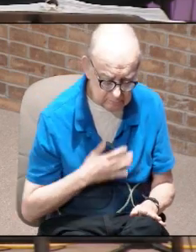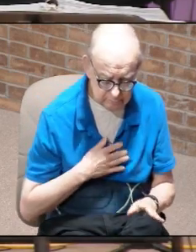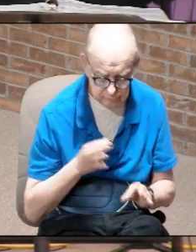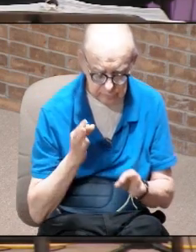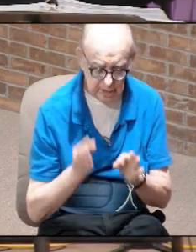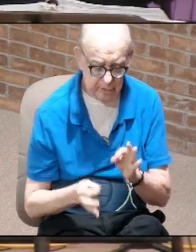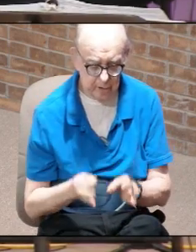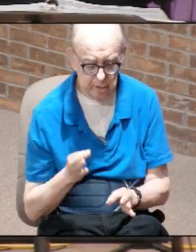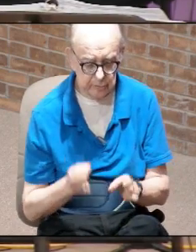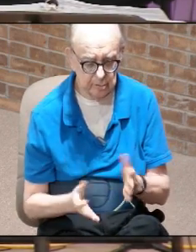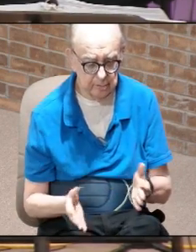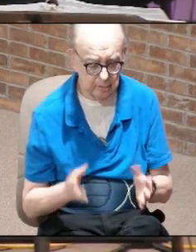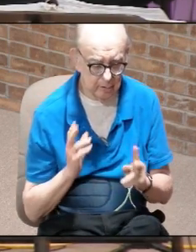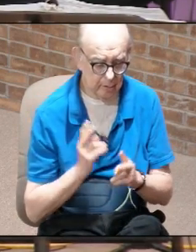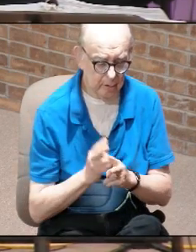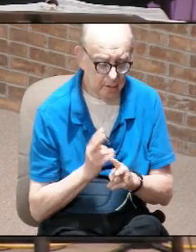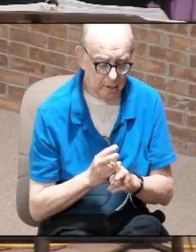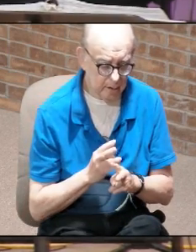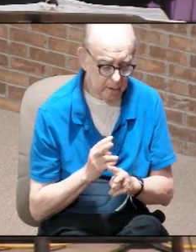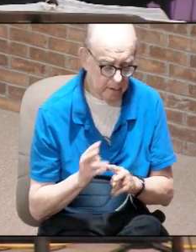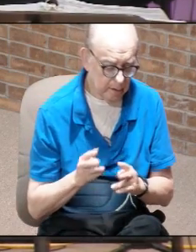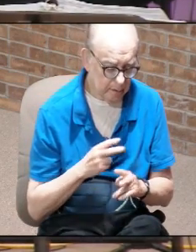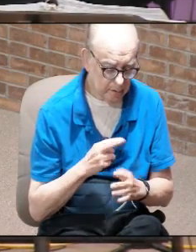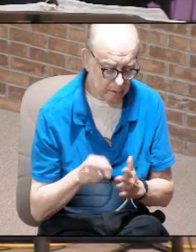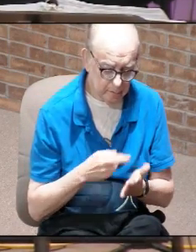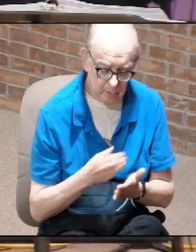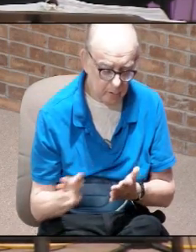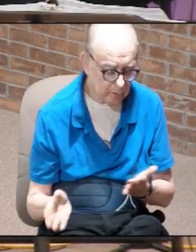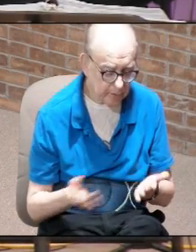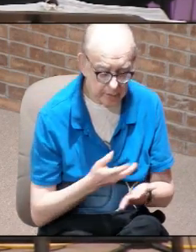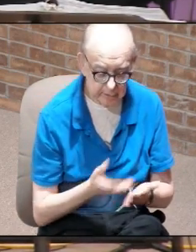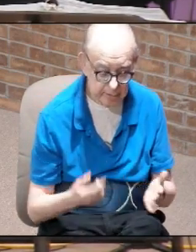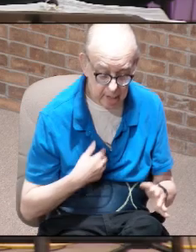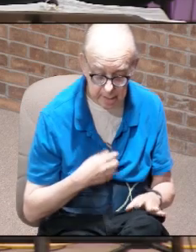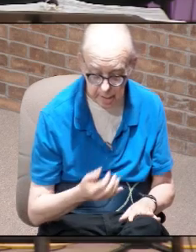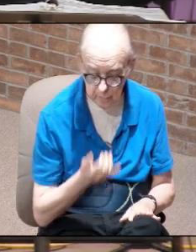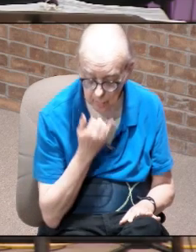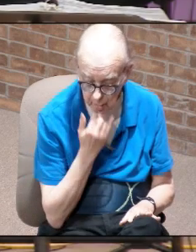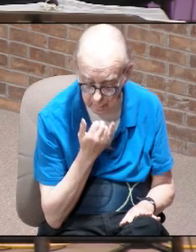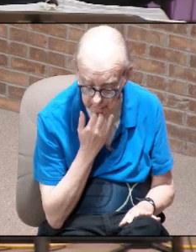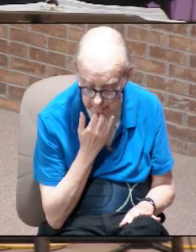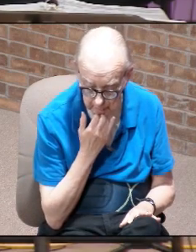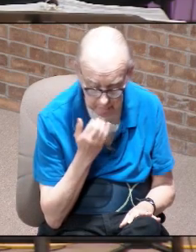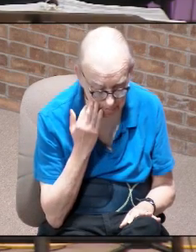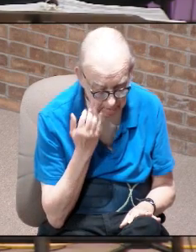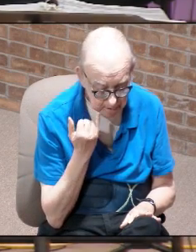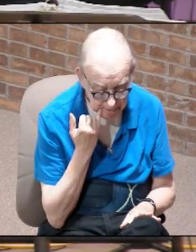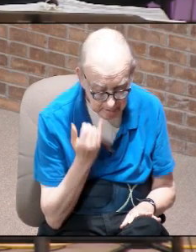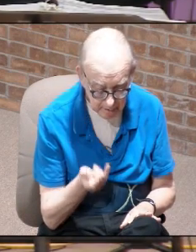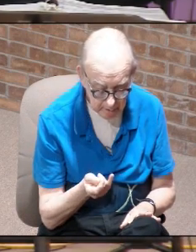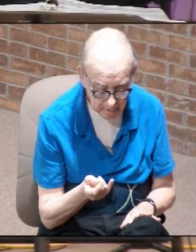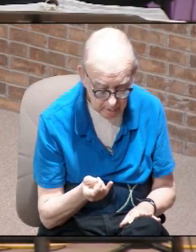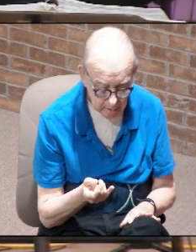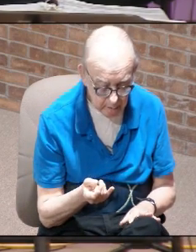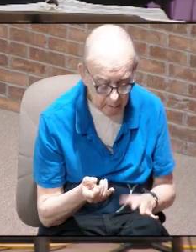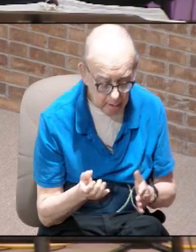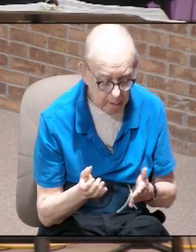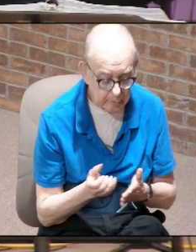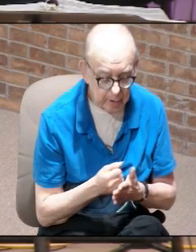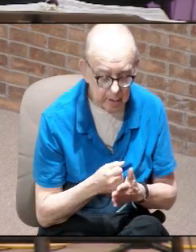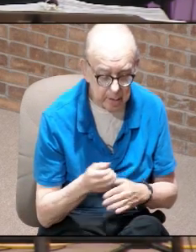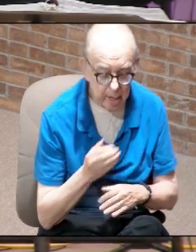judge, keeping track of the things that I did wrong so as to know whether I merited heaven or